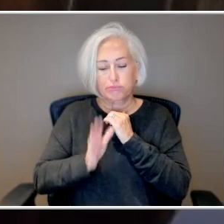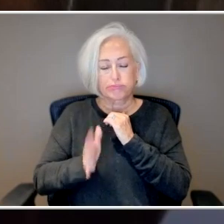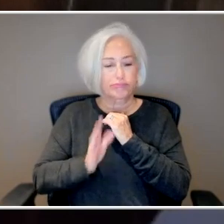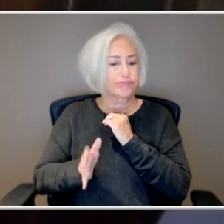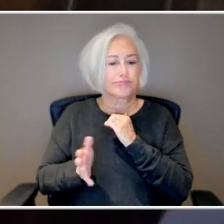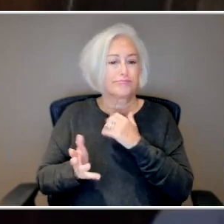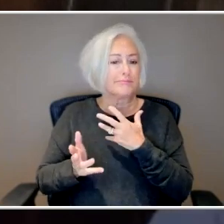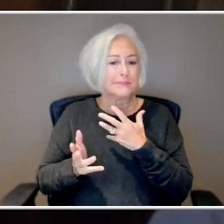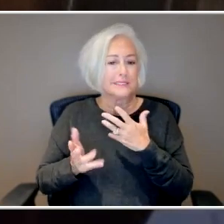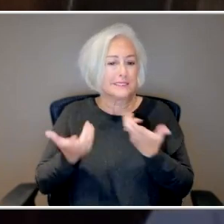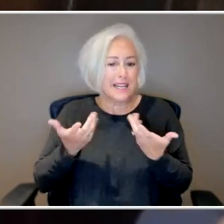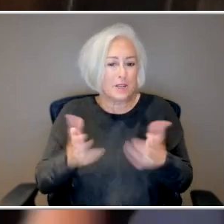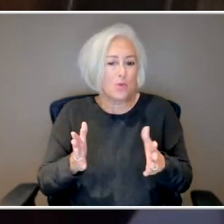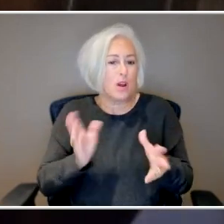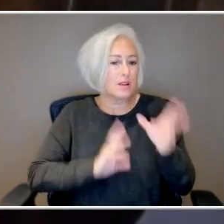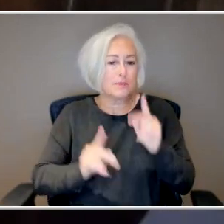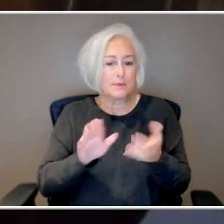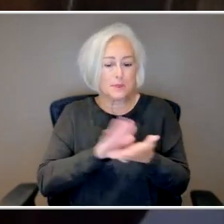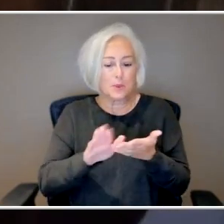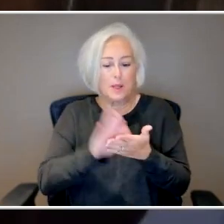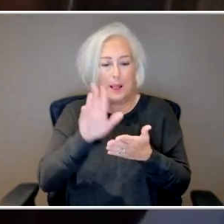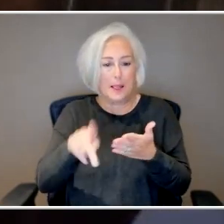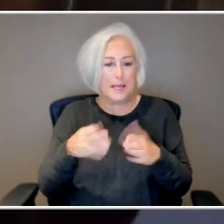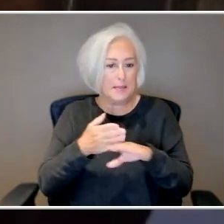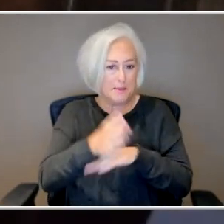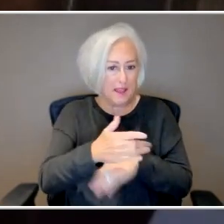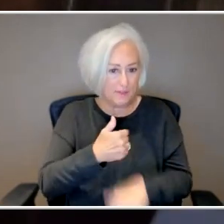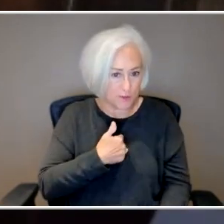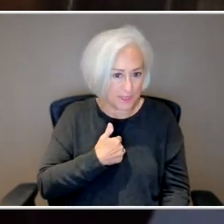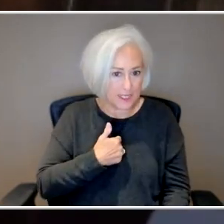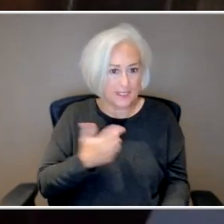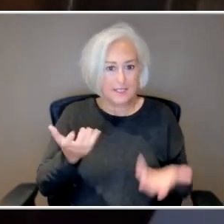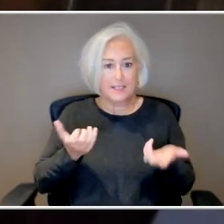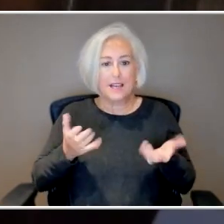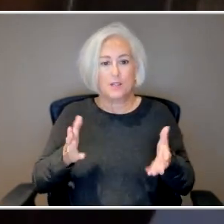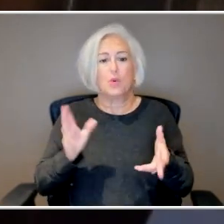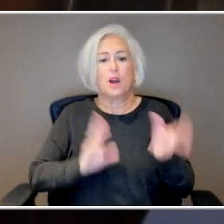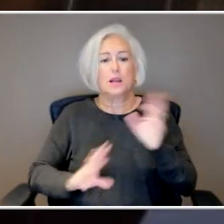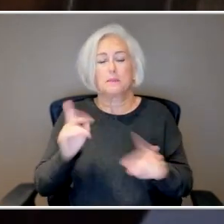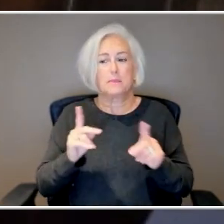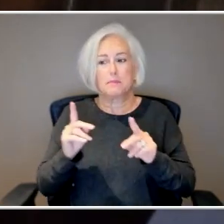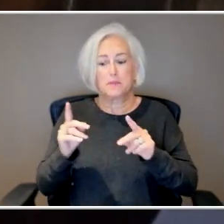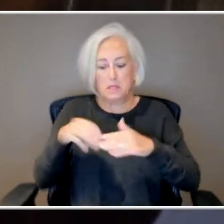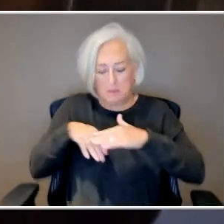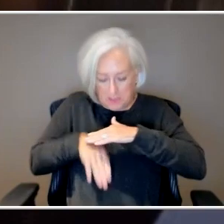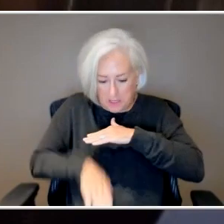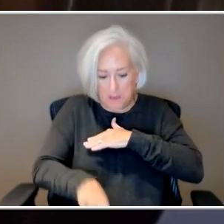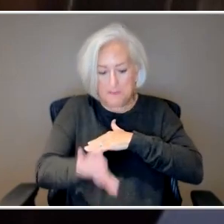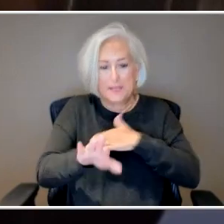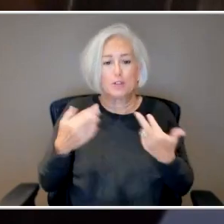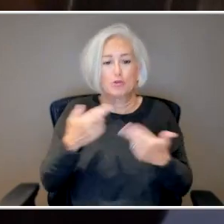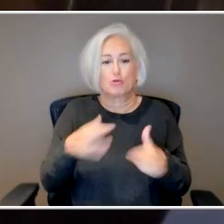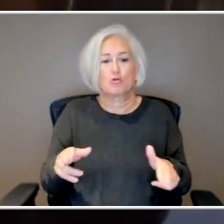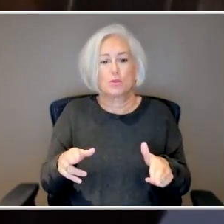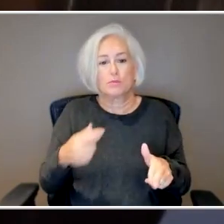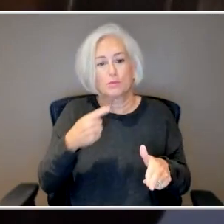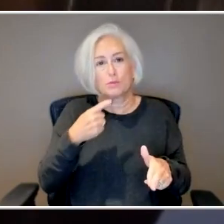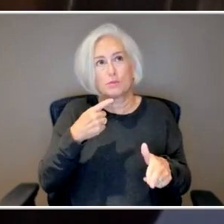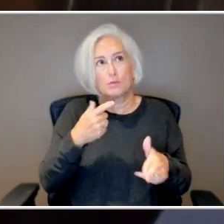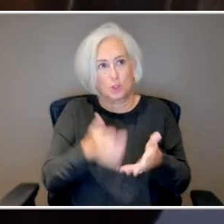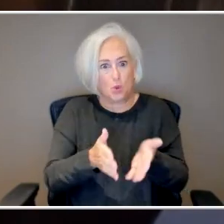me. I mean, it was just, you don't want people in the room. I didn't want a lot of people in the room. So I asked them to bring